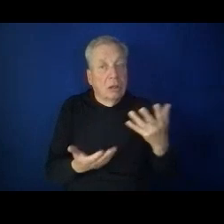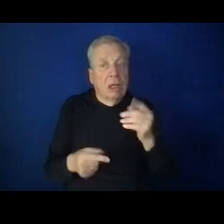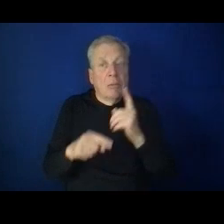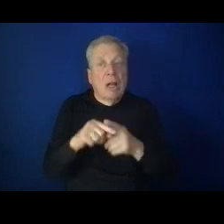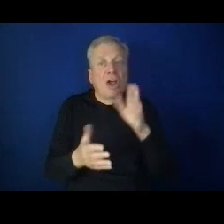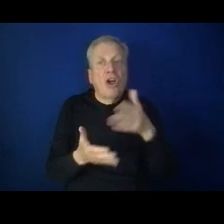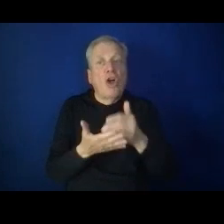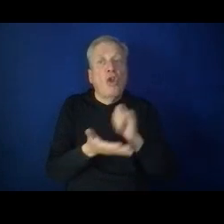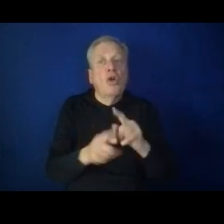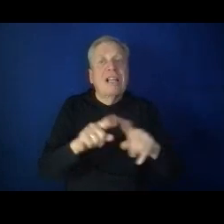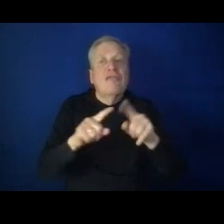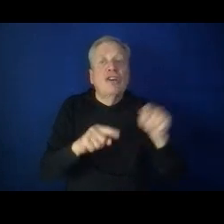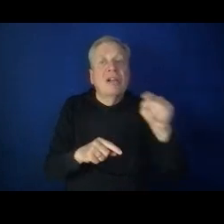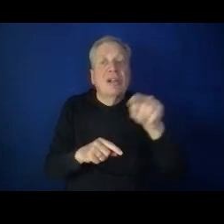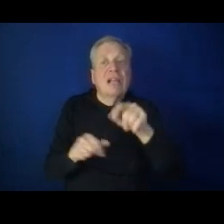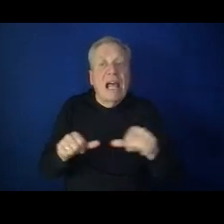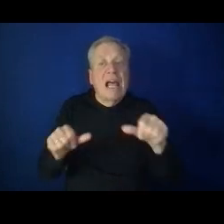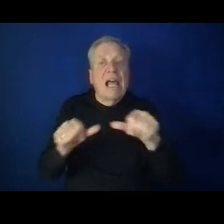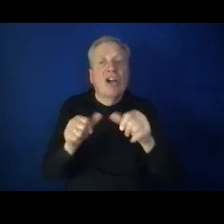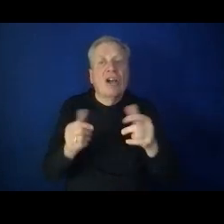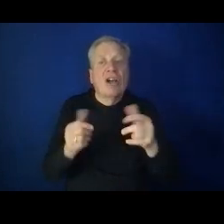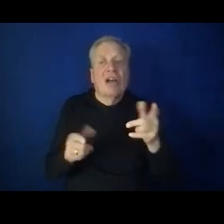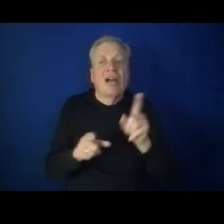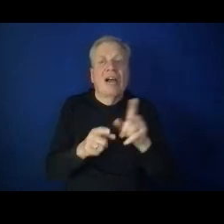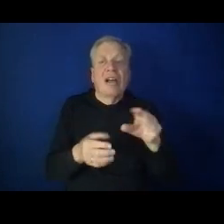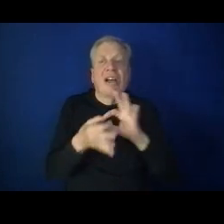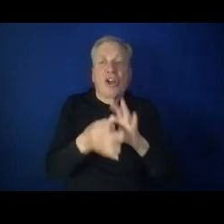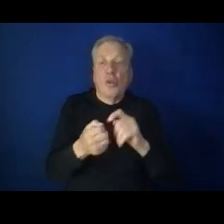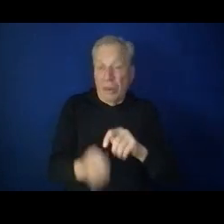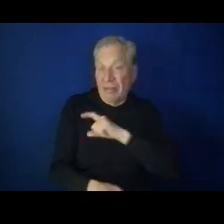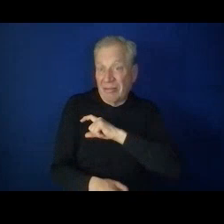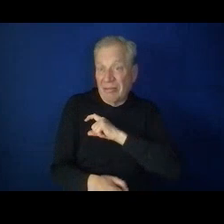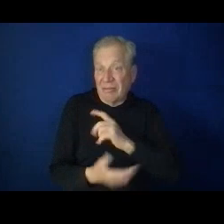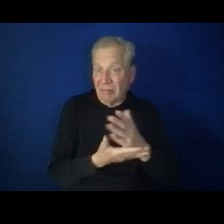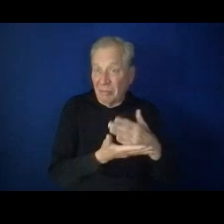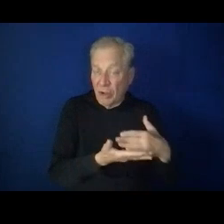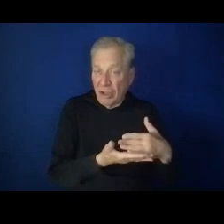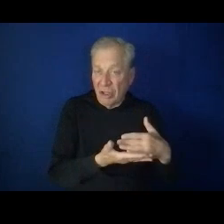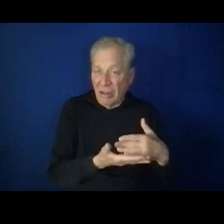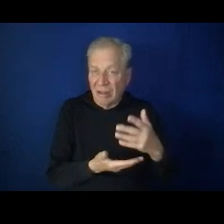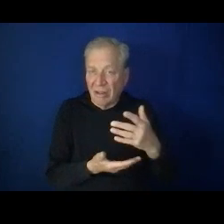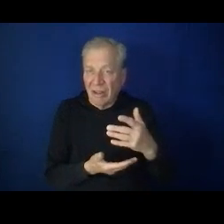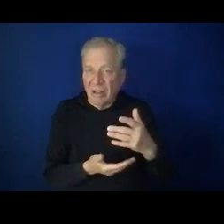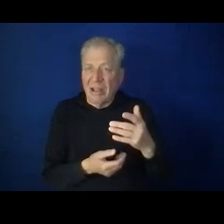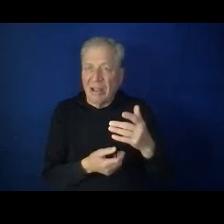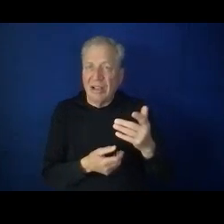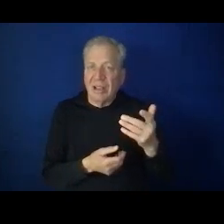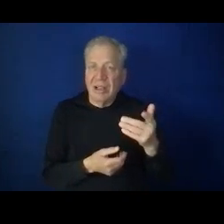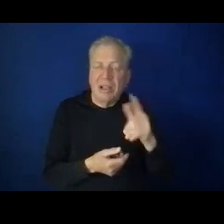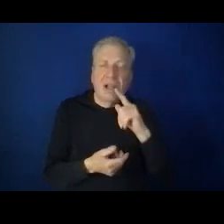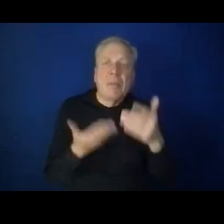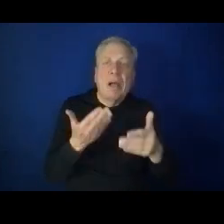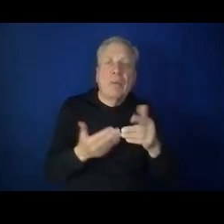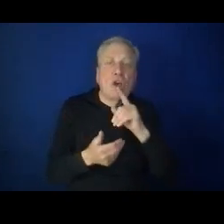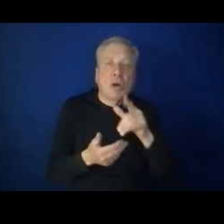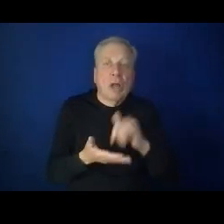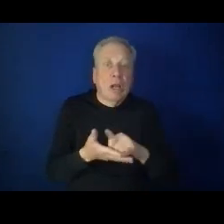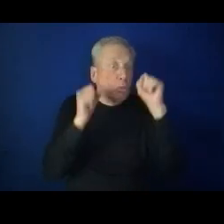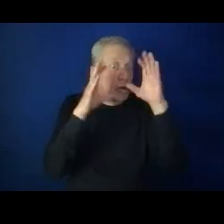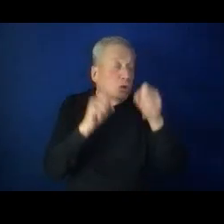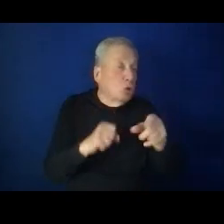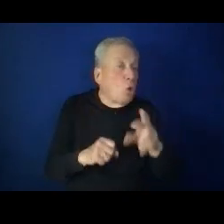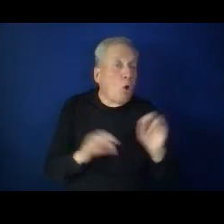different areas for you on the law enforcement side just a little bit. Maybe it will surprise you, maybe not. A